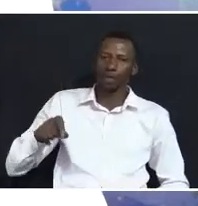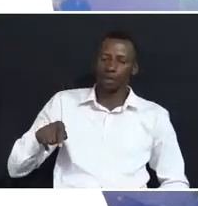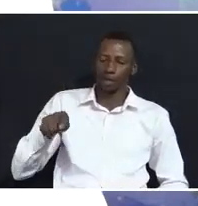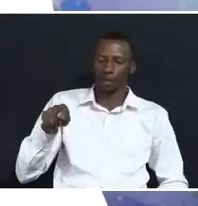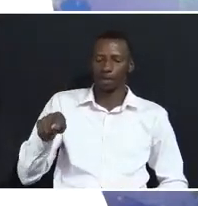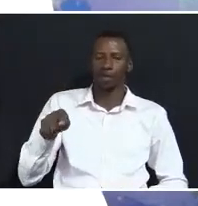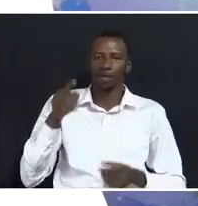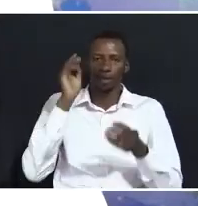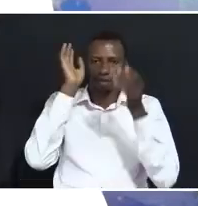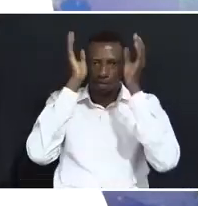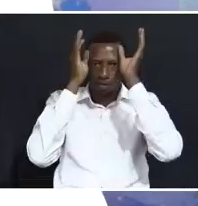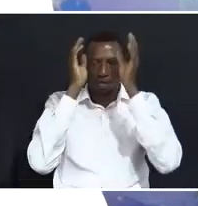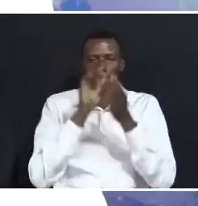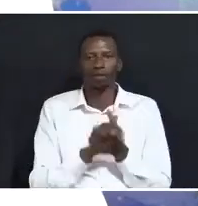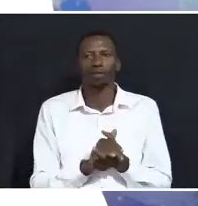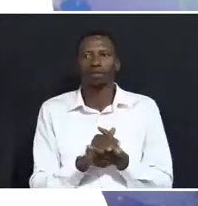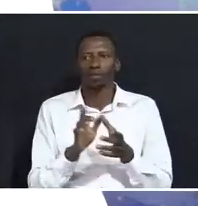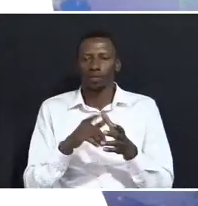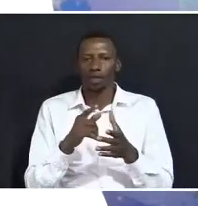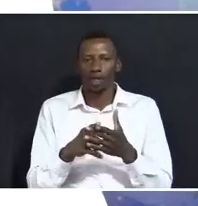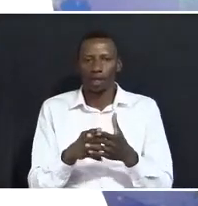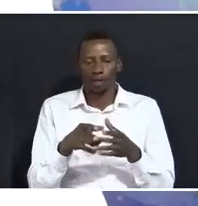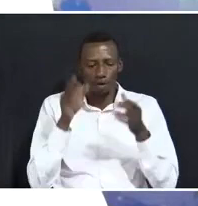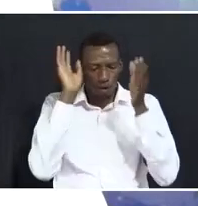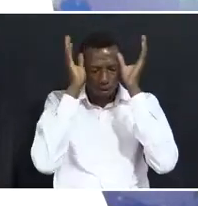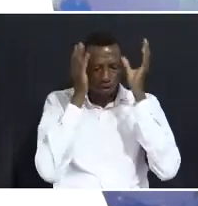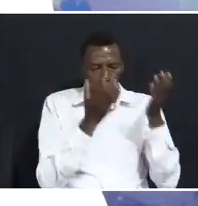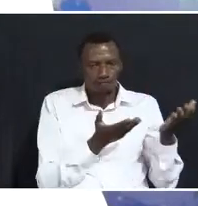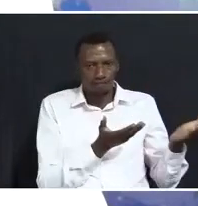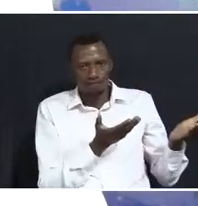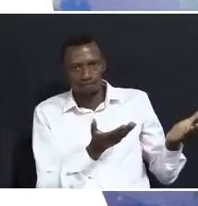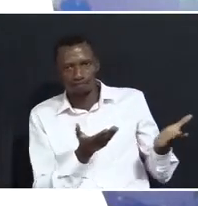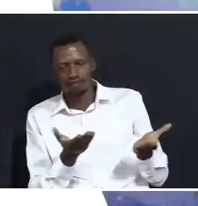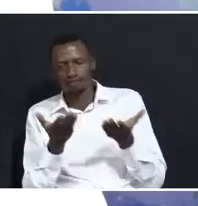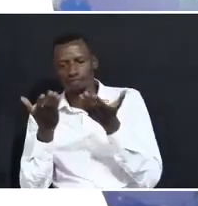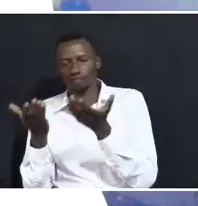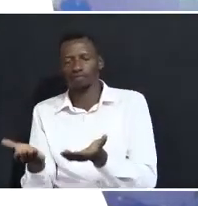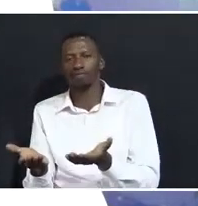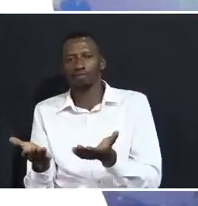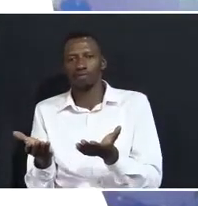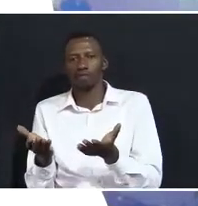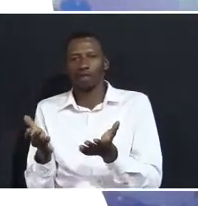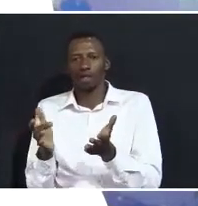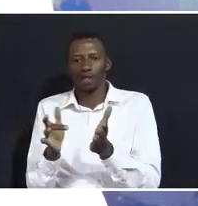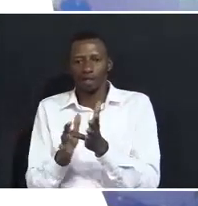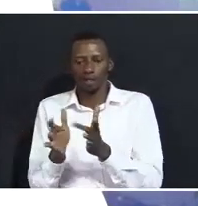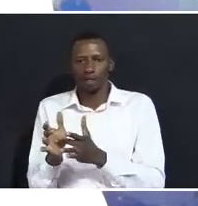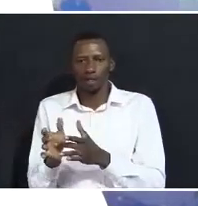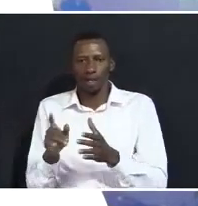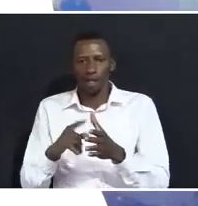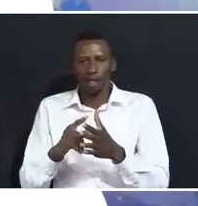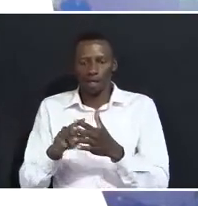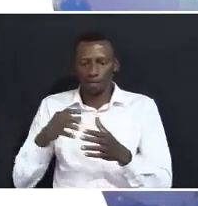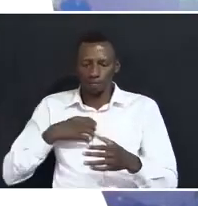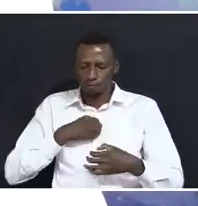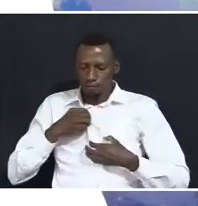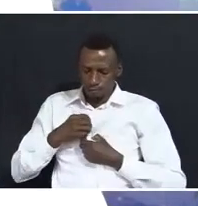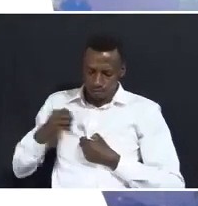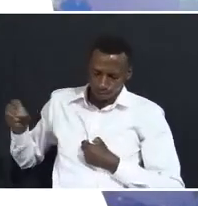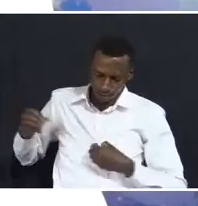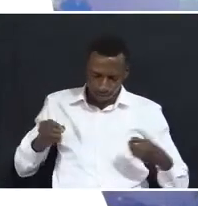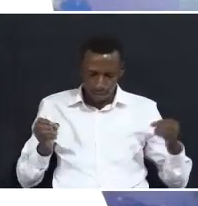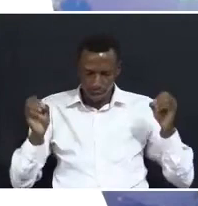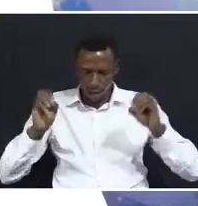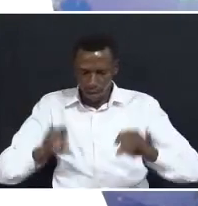him." Then they brought him to Jesus, and they threw their clothes on the colt, and they sat